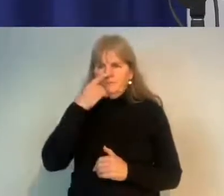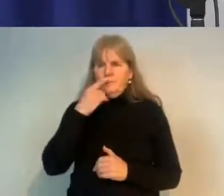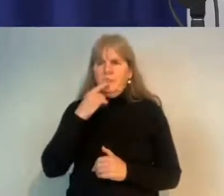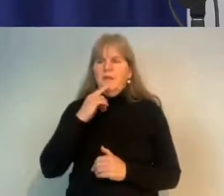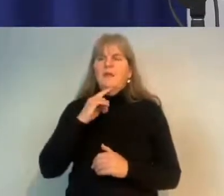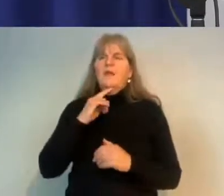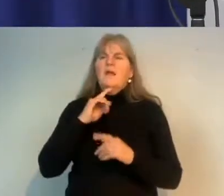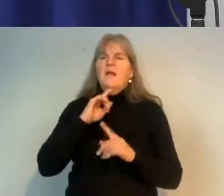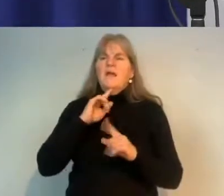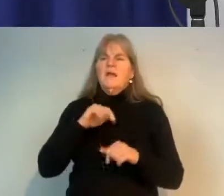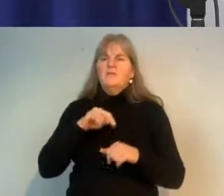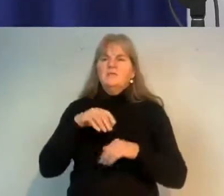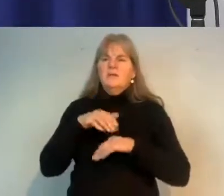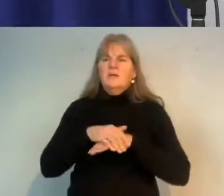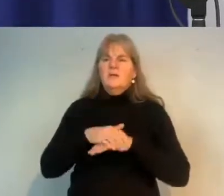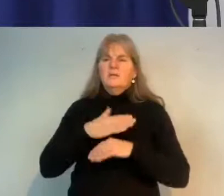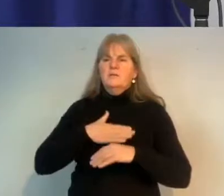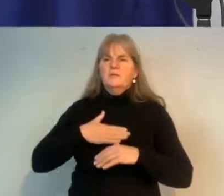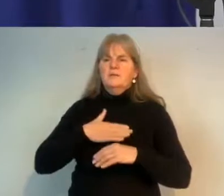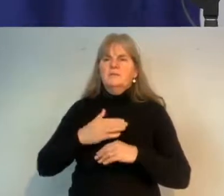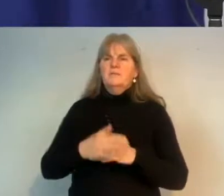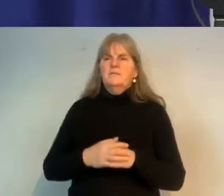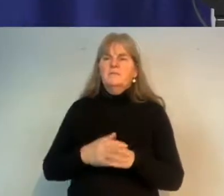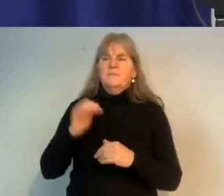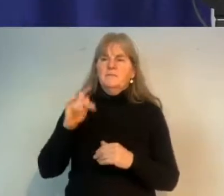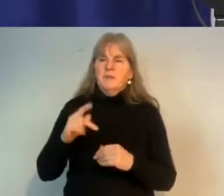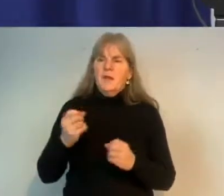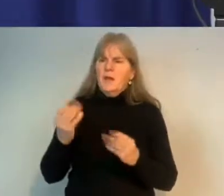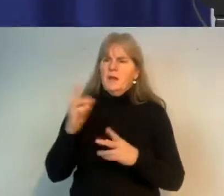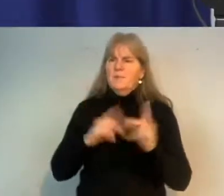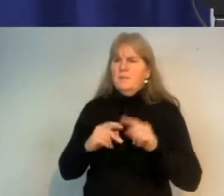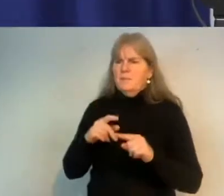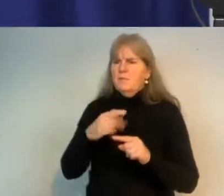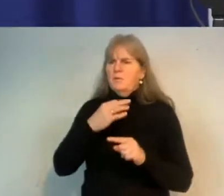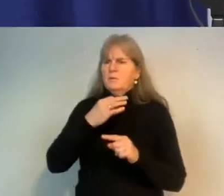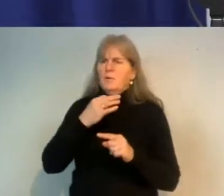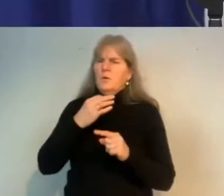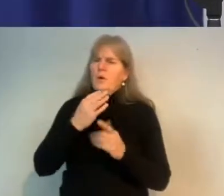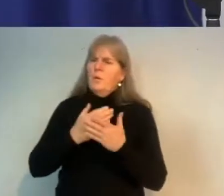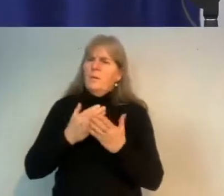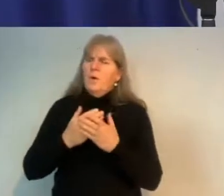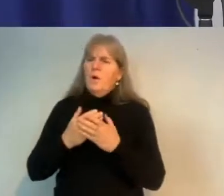Oh, sure. So a lot of people are wondering what the long term will bring for